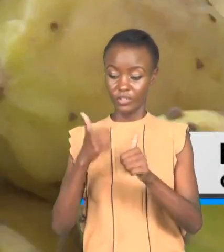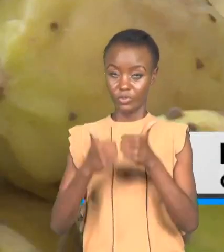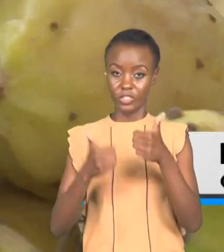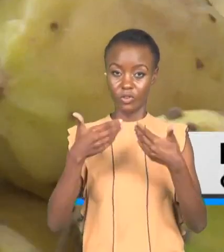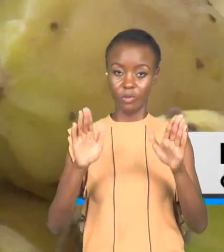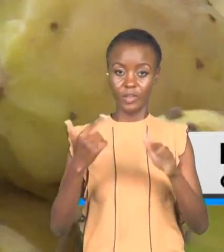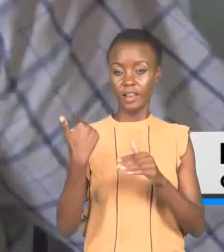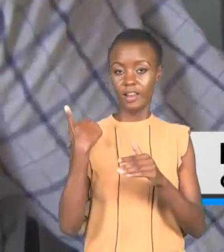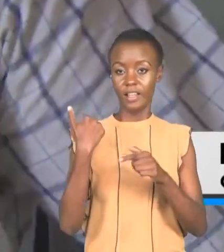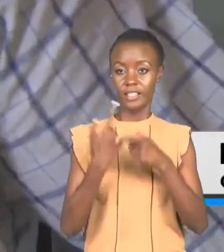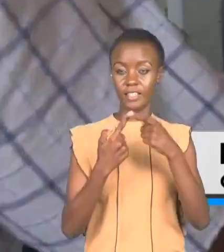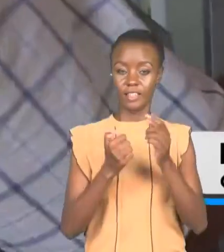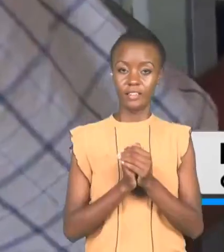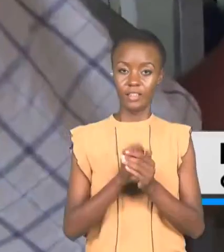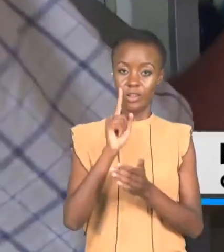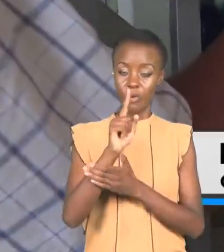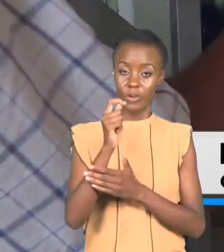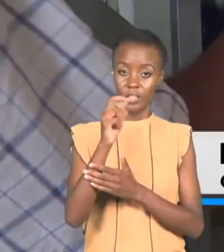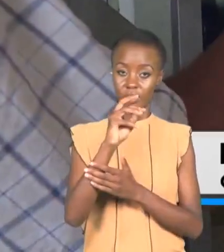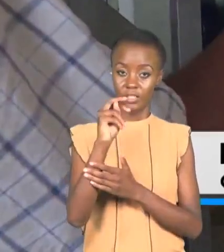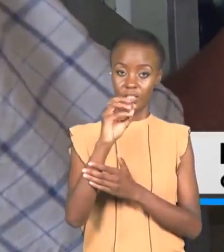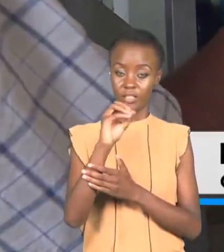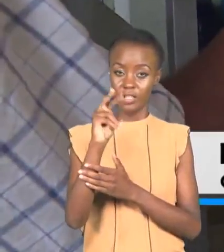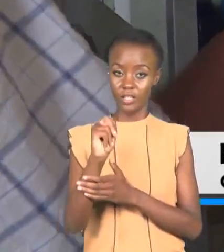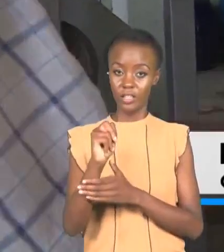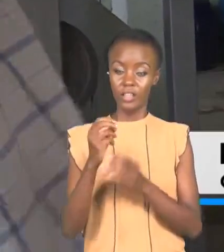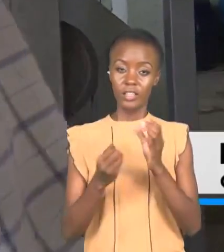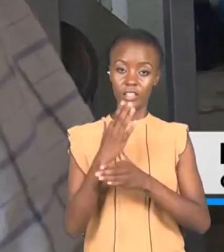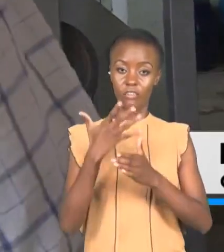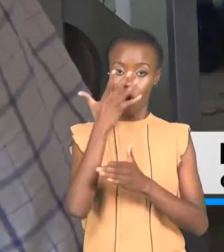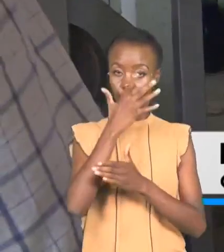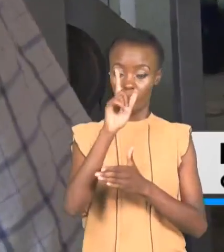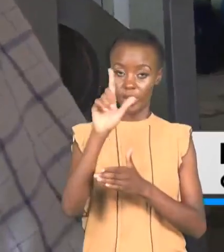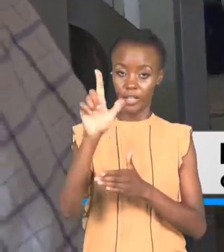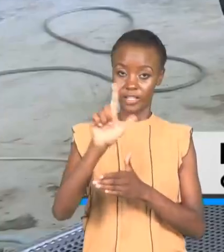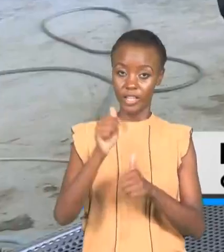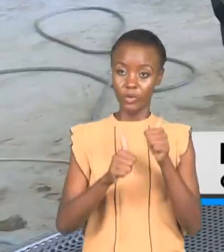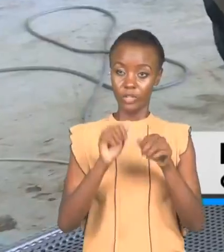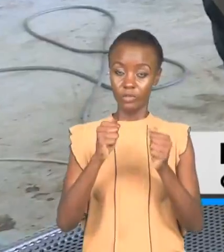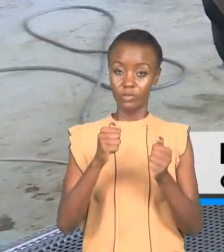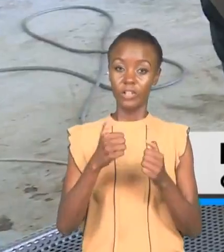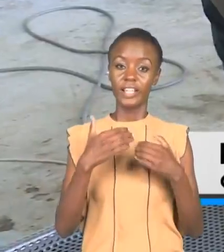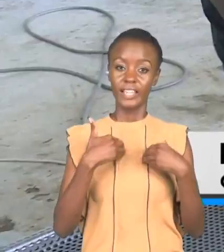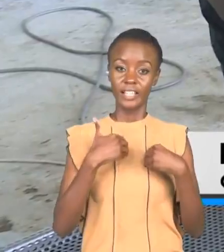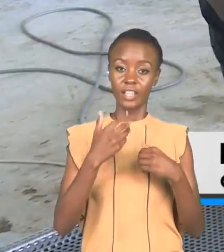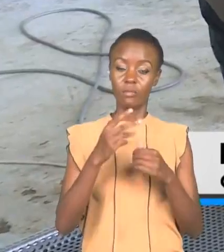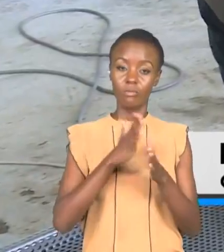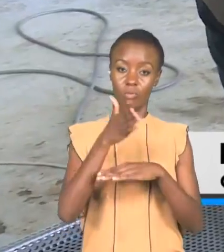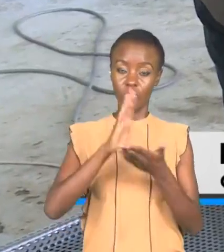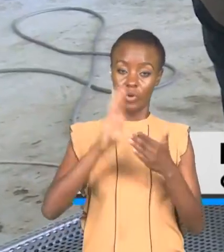year. 1 ton of grains is needed to produce 1 liter of oil, which can fetch more than 2,000 euros or dollars in